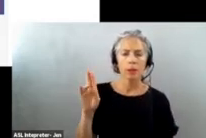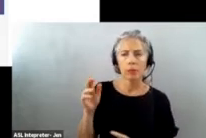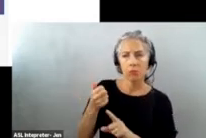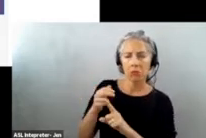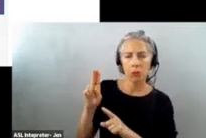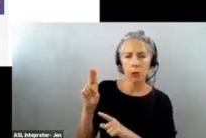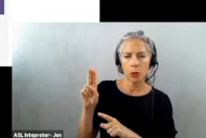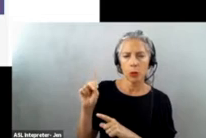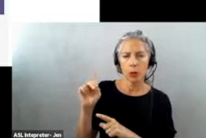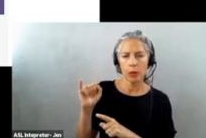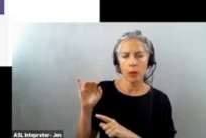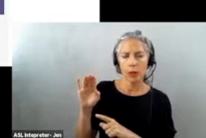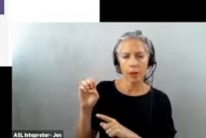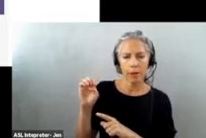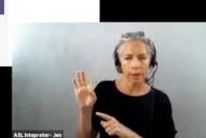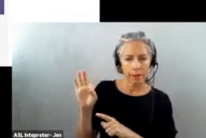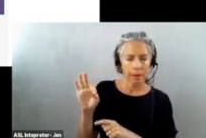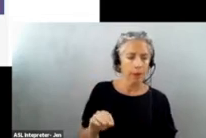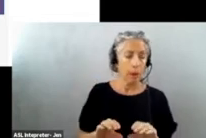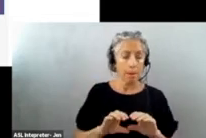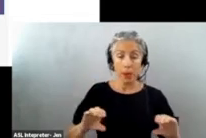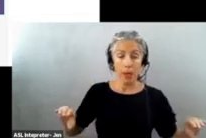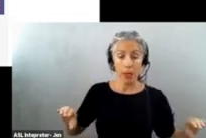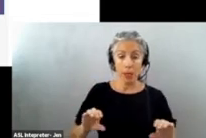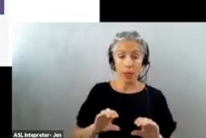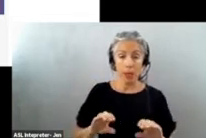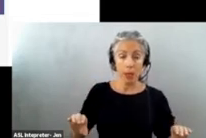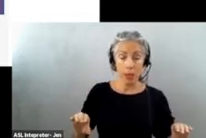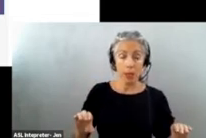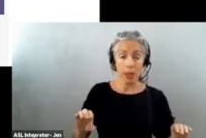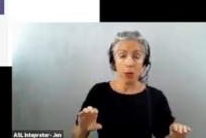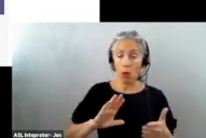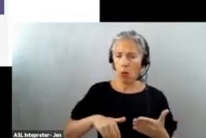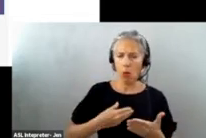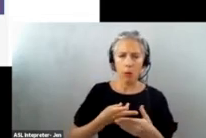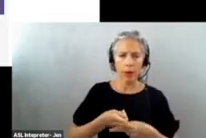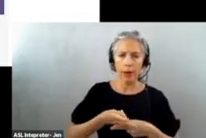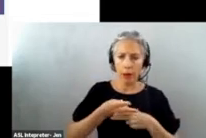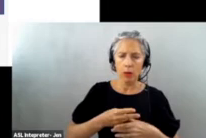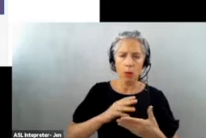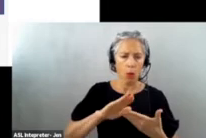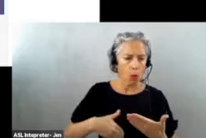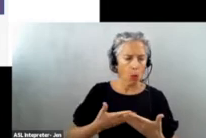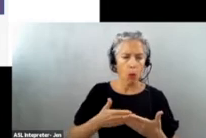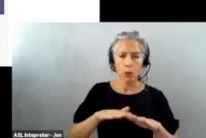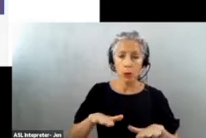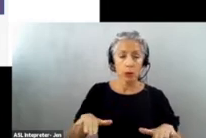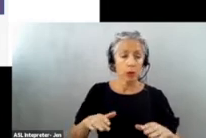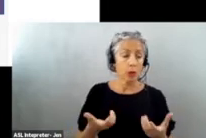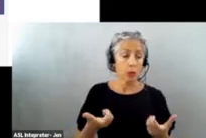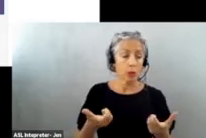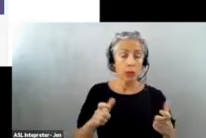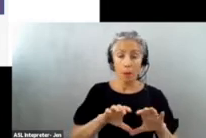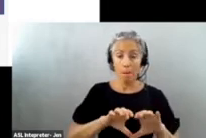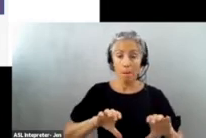where you, at the base, you have all caregivers and all children. You see, that's a big base of the